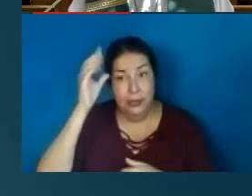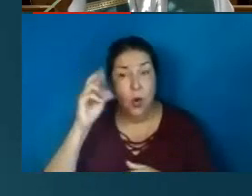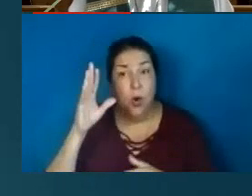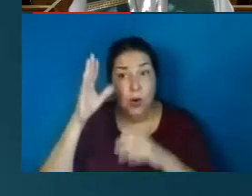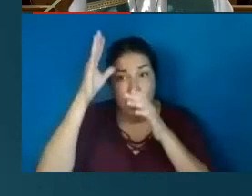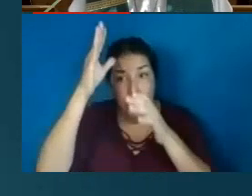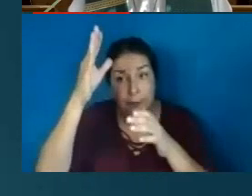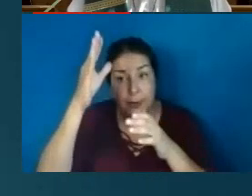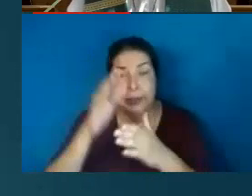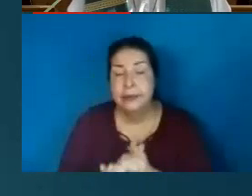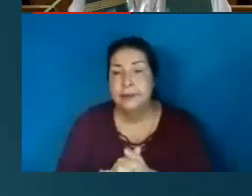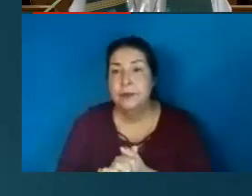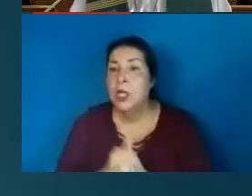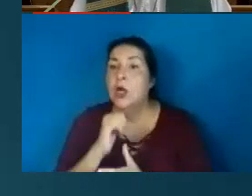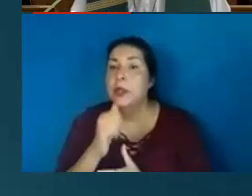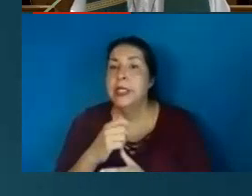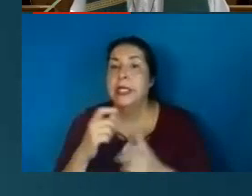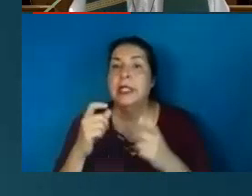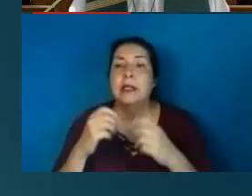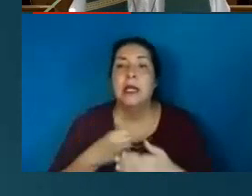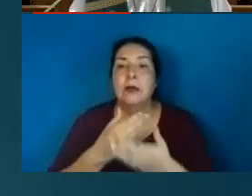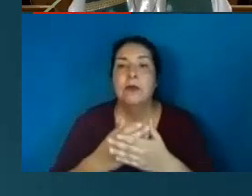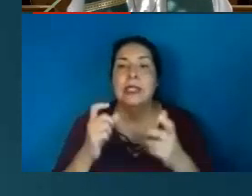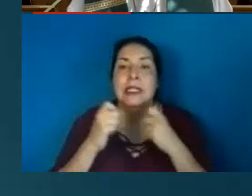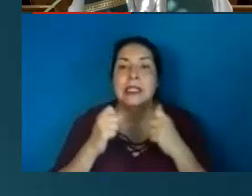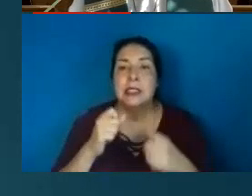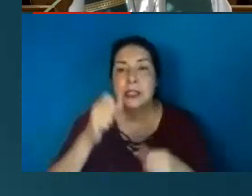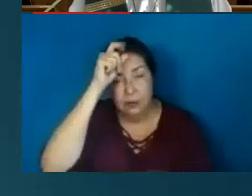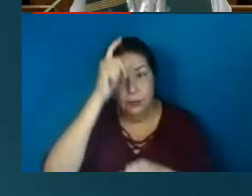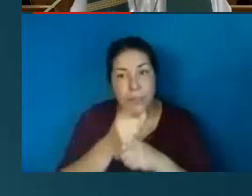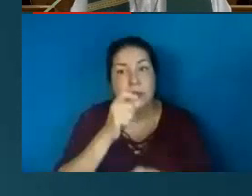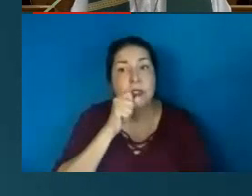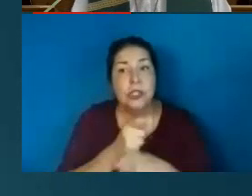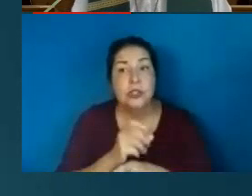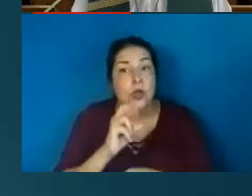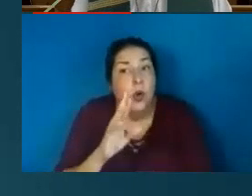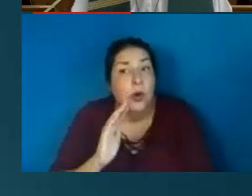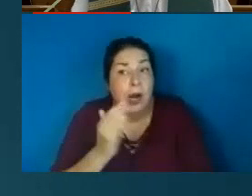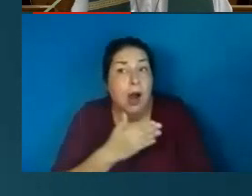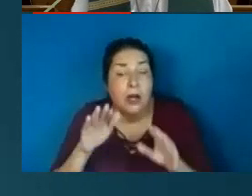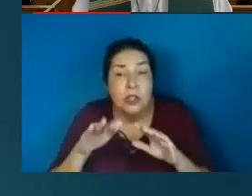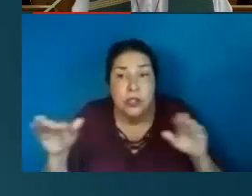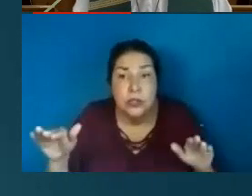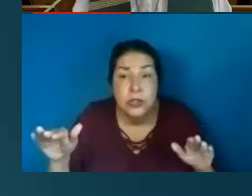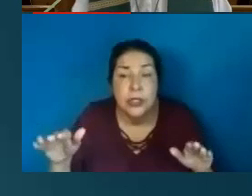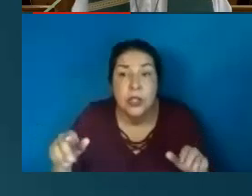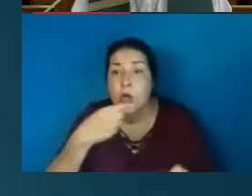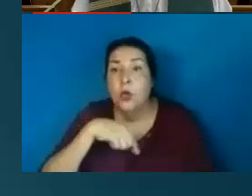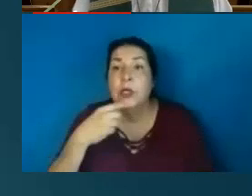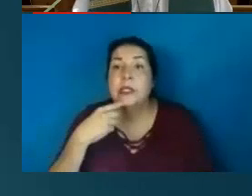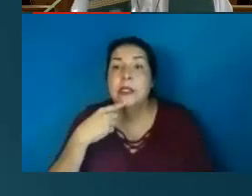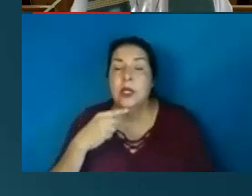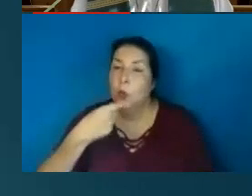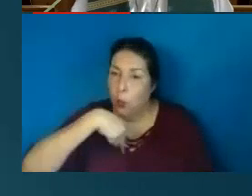not confess the sins of our brothers and sisters or even of our own children. We said, "We